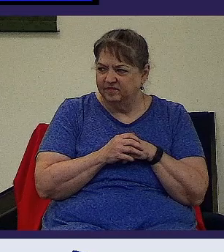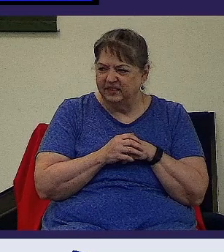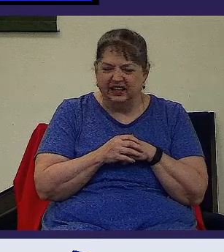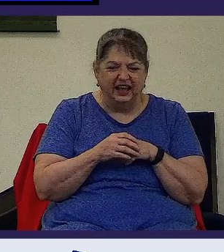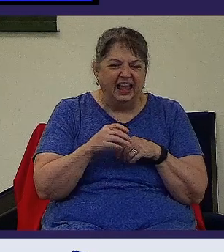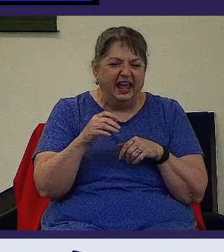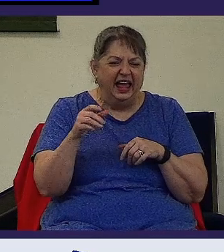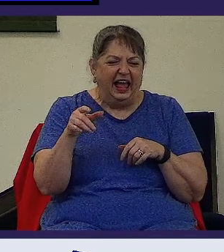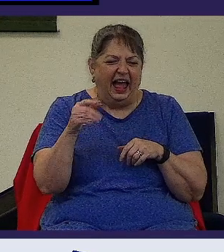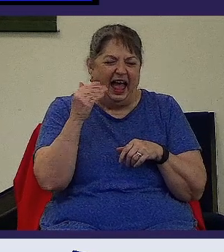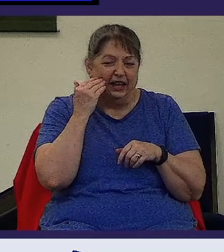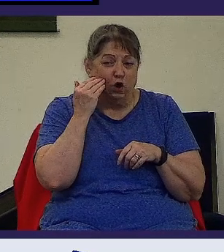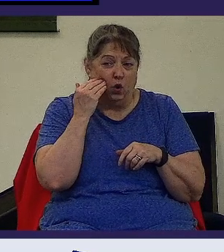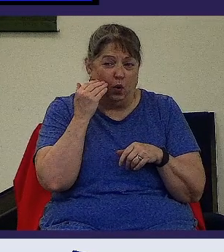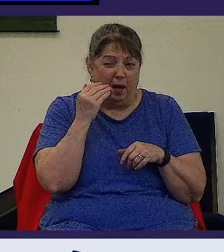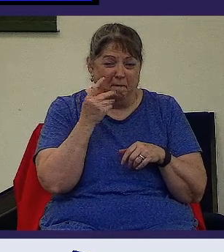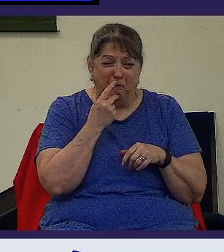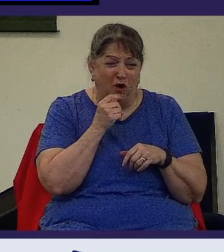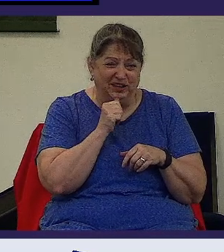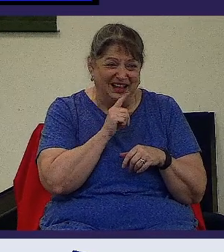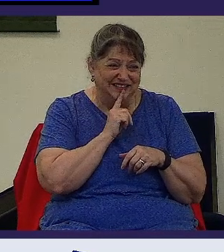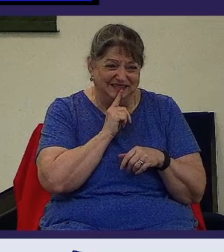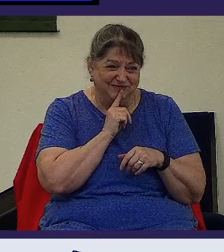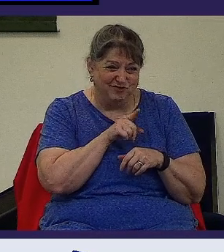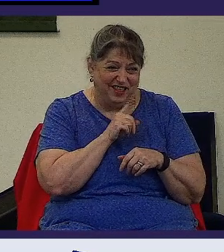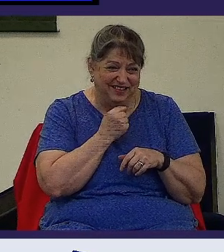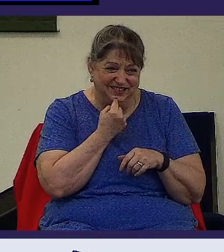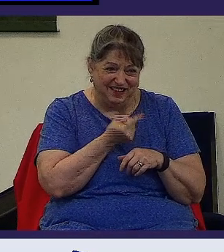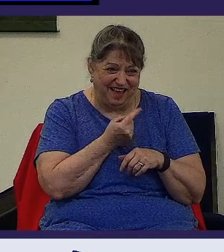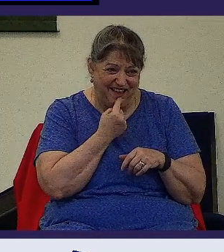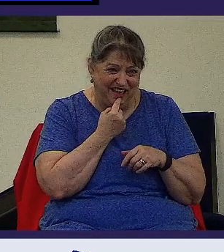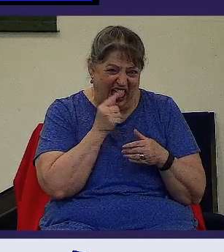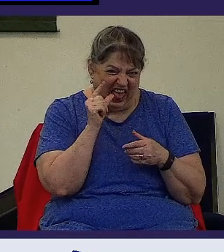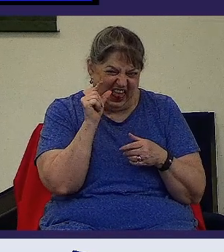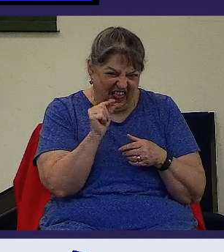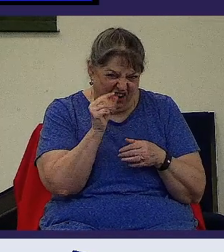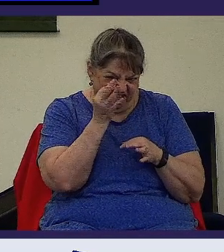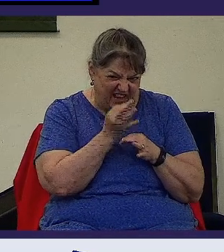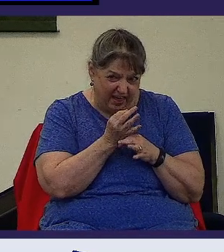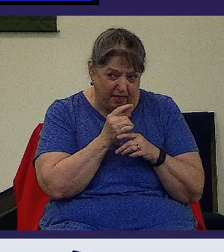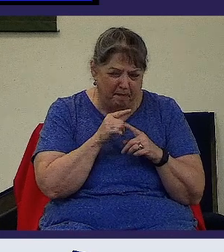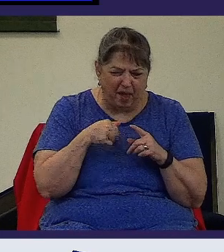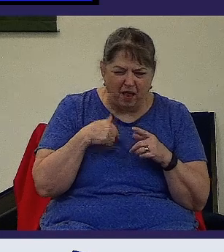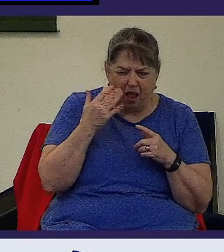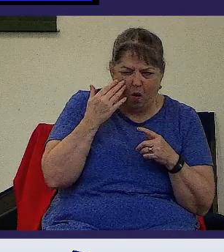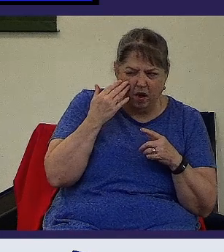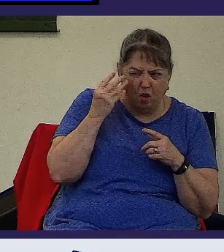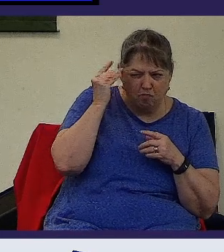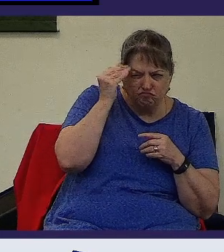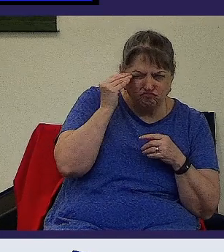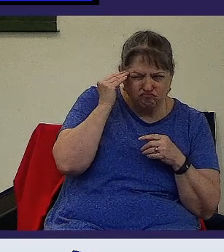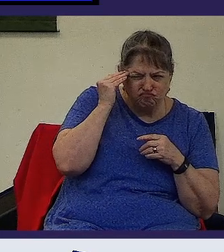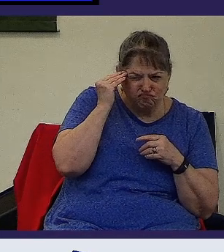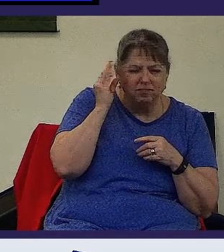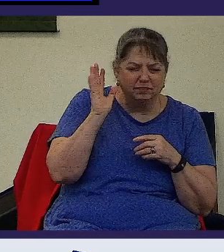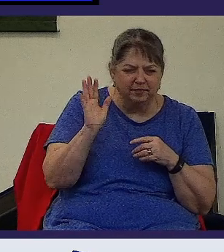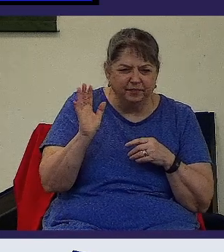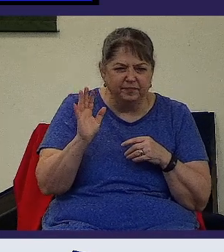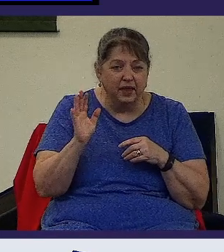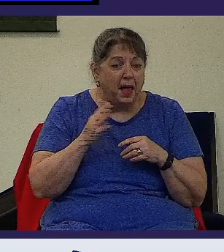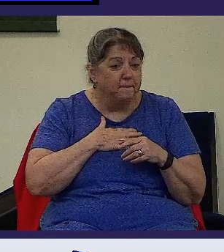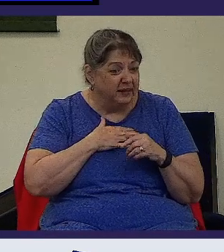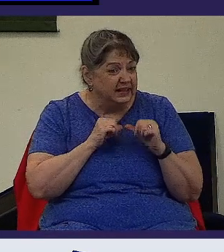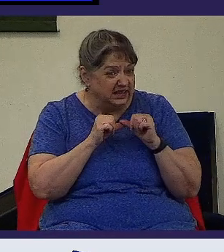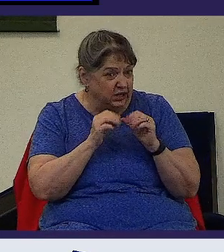it's good to know what he was thinking repent of that brother anyway god is good uh yeah continue to pray for that